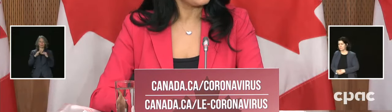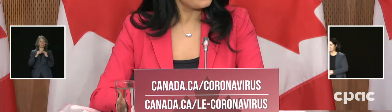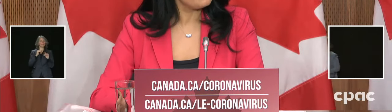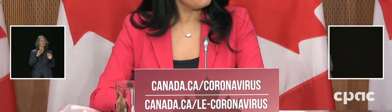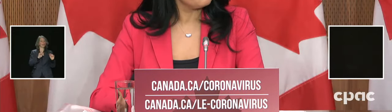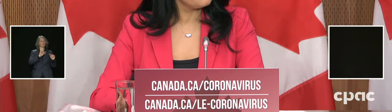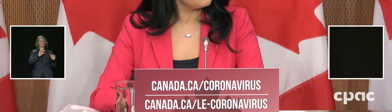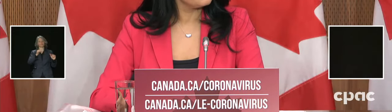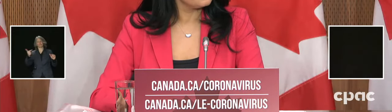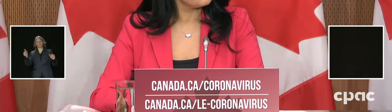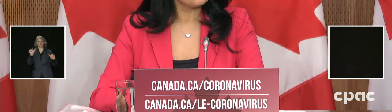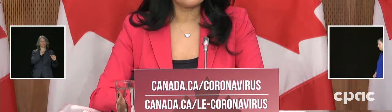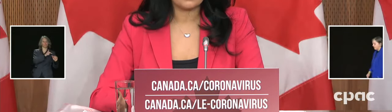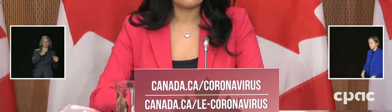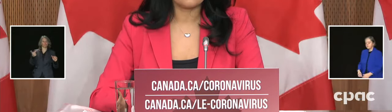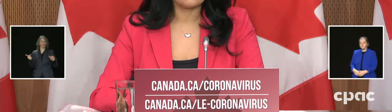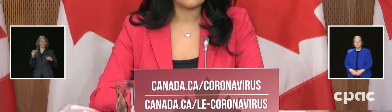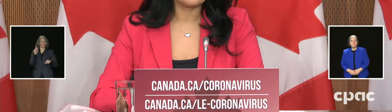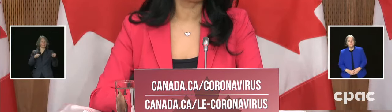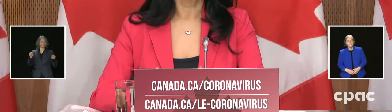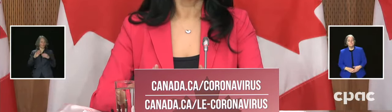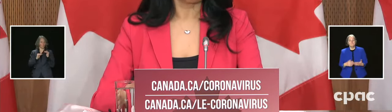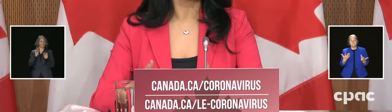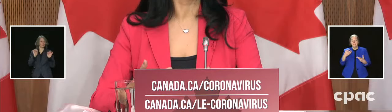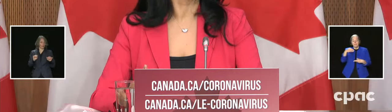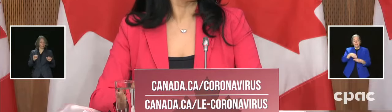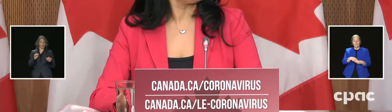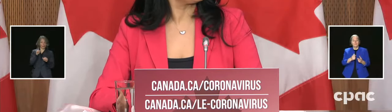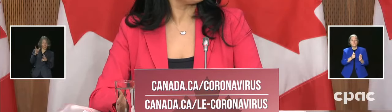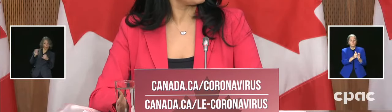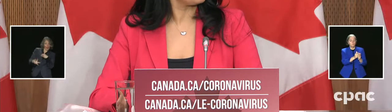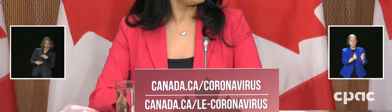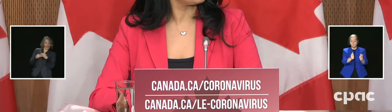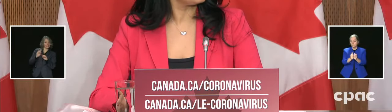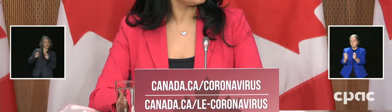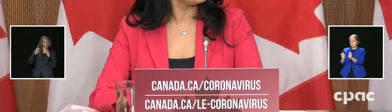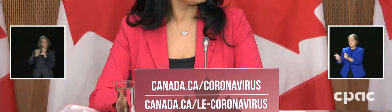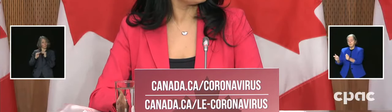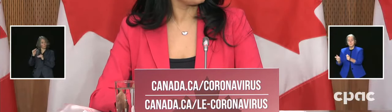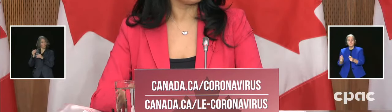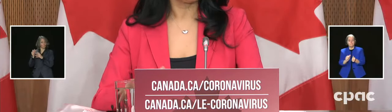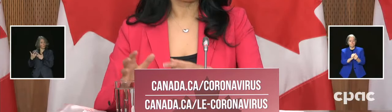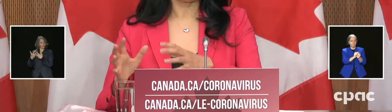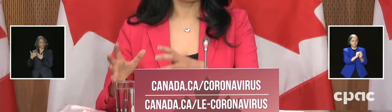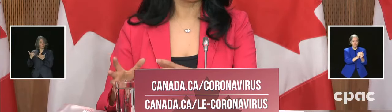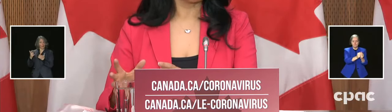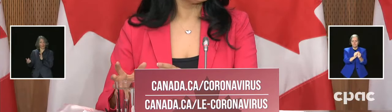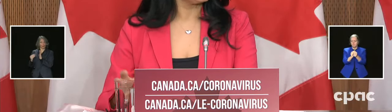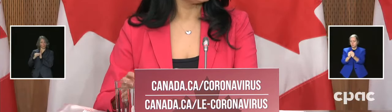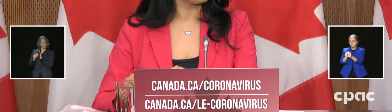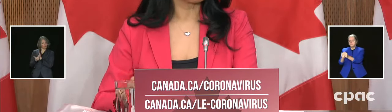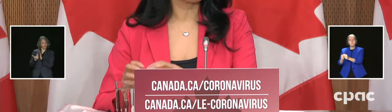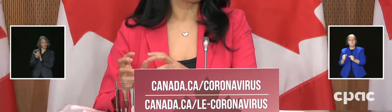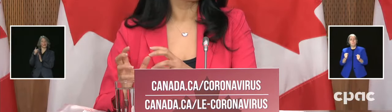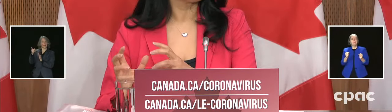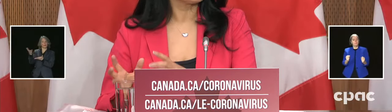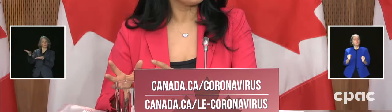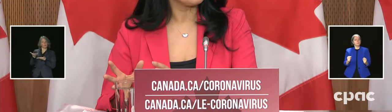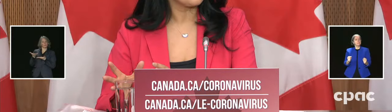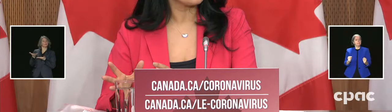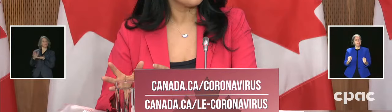want to add facilities to that license, they would have to come in with the data to show that those facilities have met what we